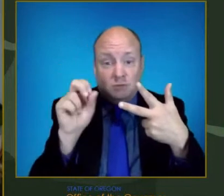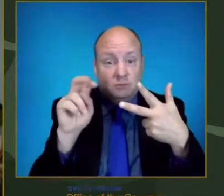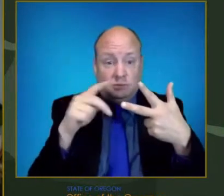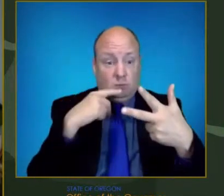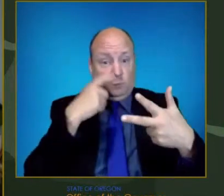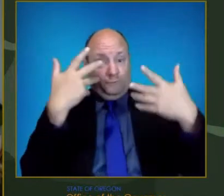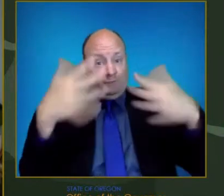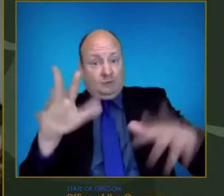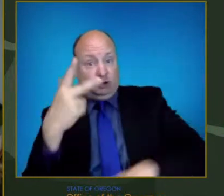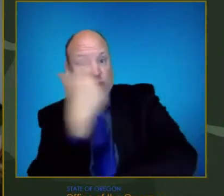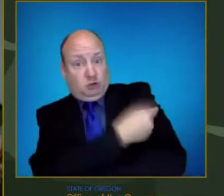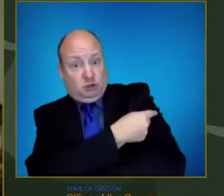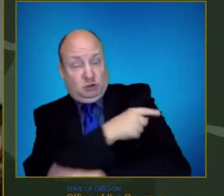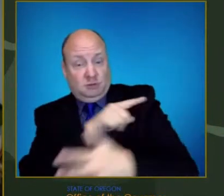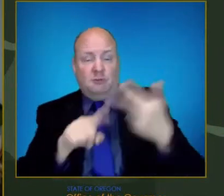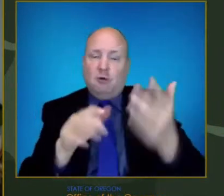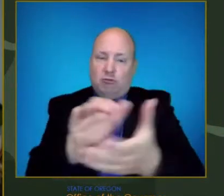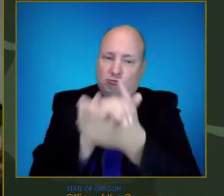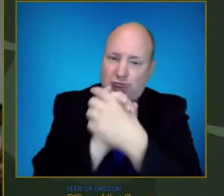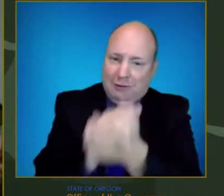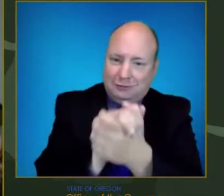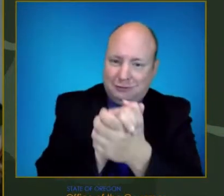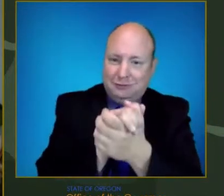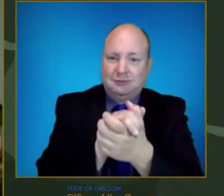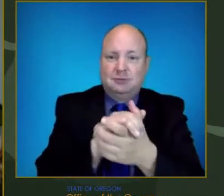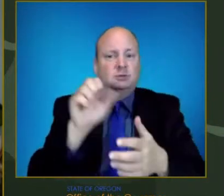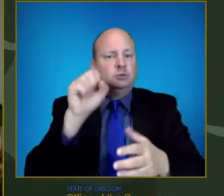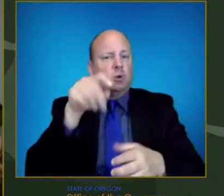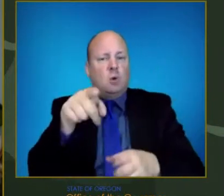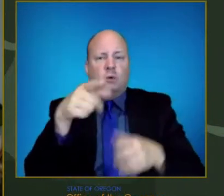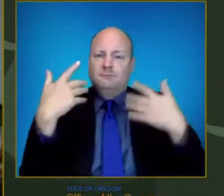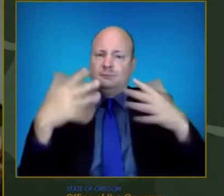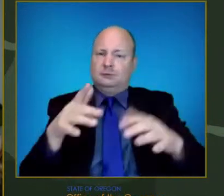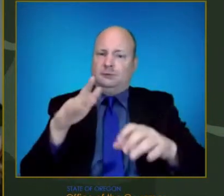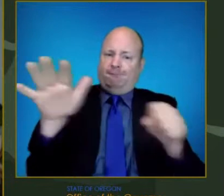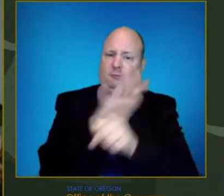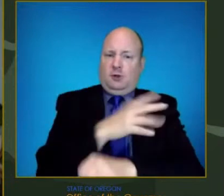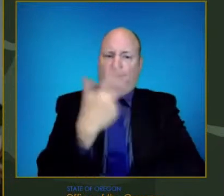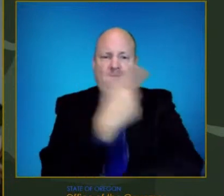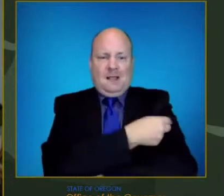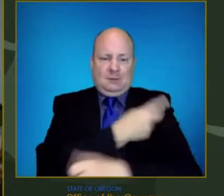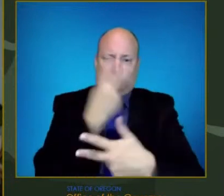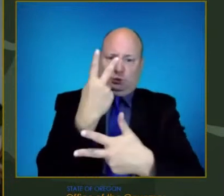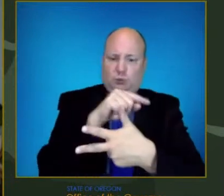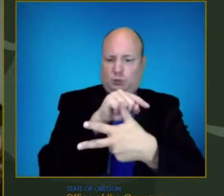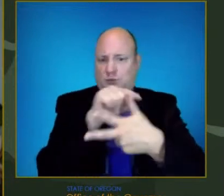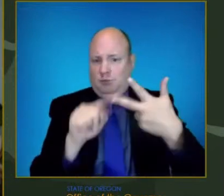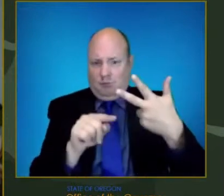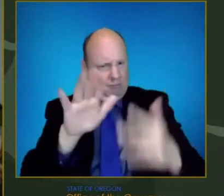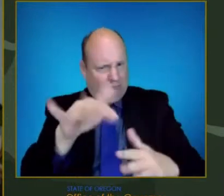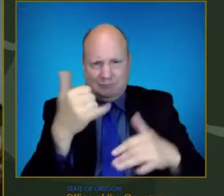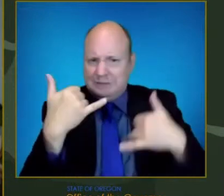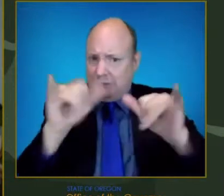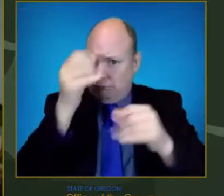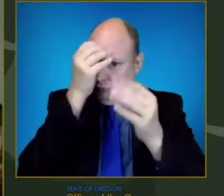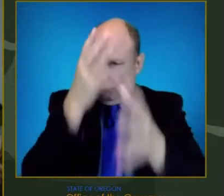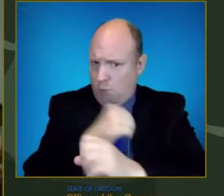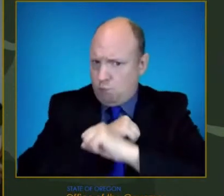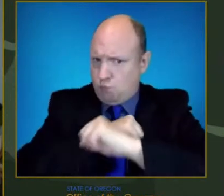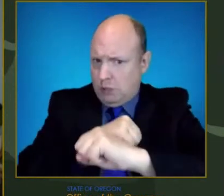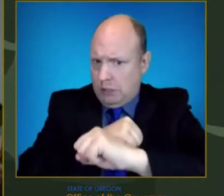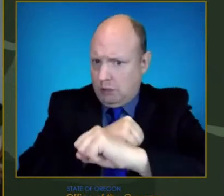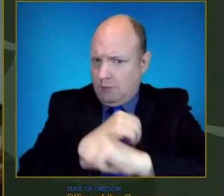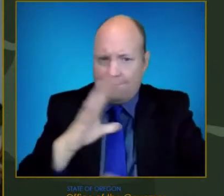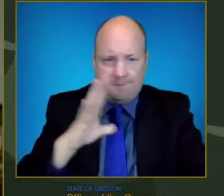booster, you are still considered fully vaccinated and very well protected from COVID-19. Finally, I want to echo the words